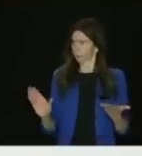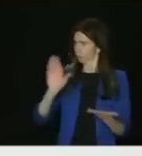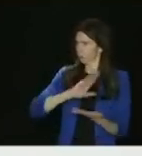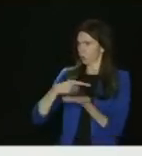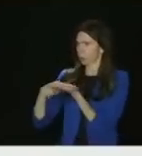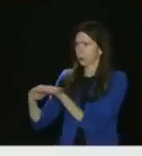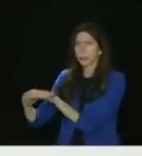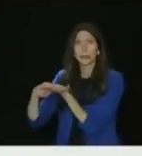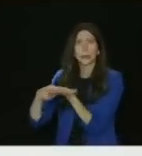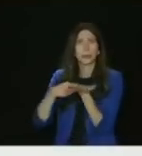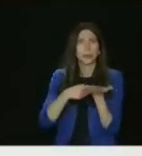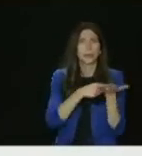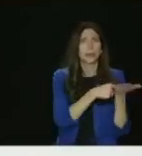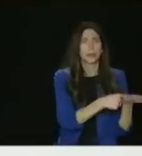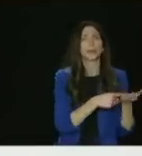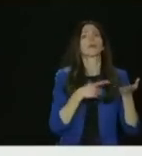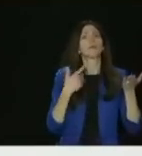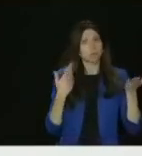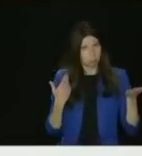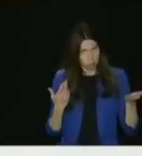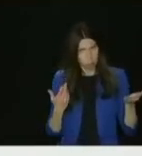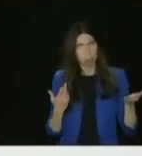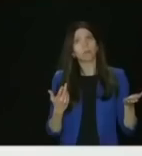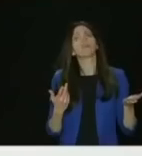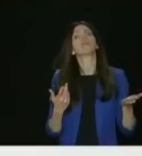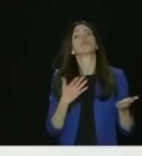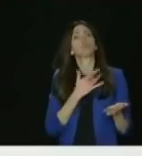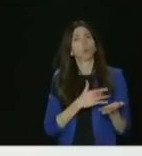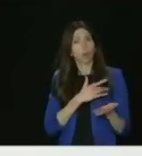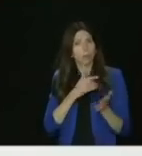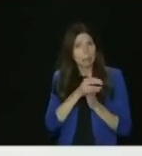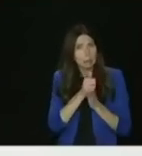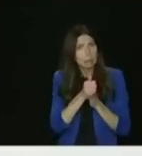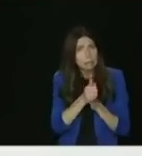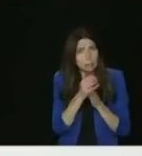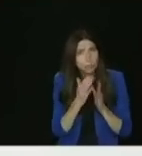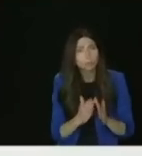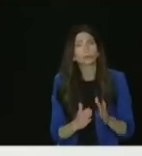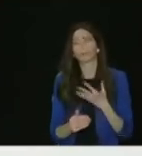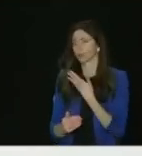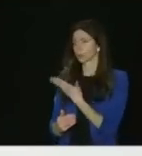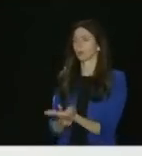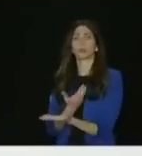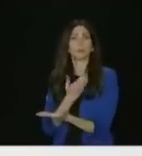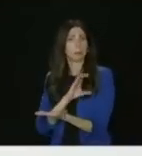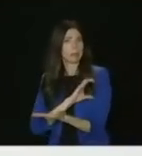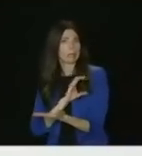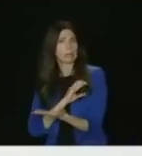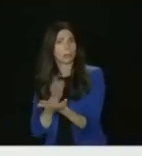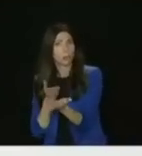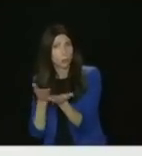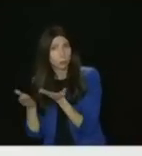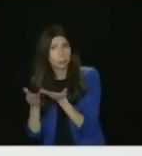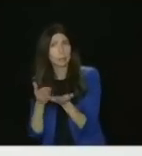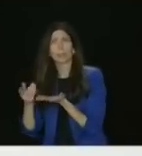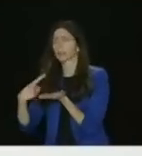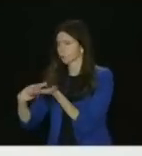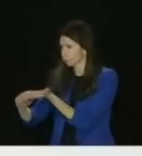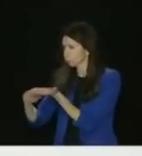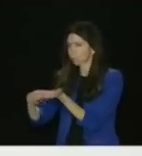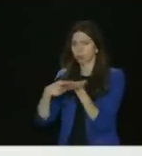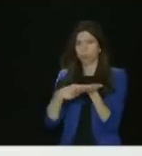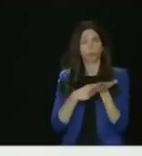as well as with premiers and as well as with police services, we are working on managing various situations across the